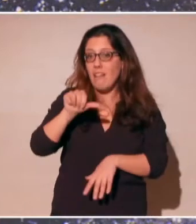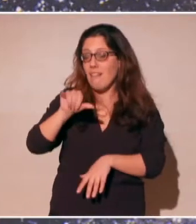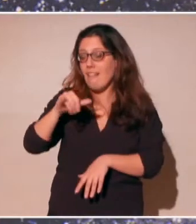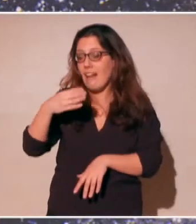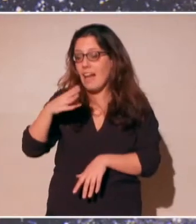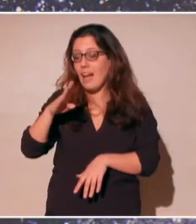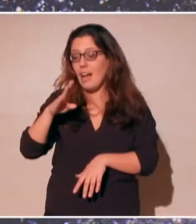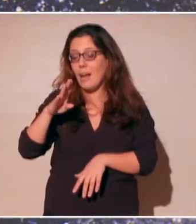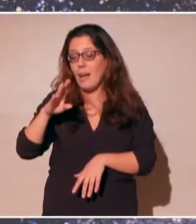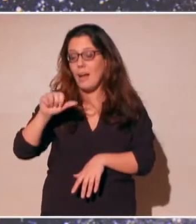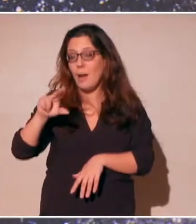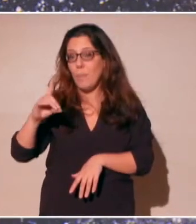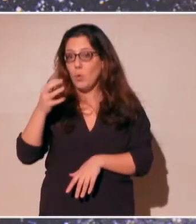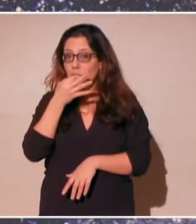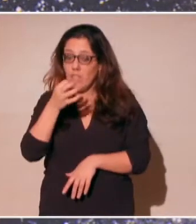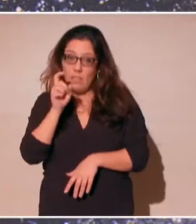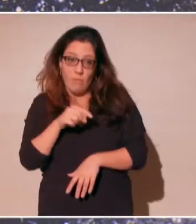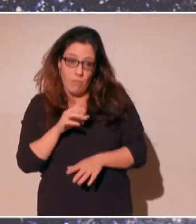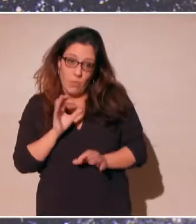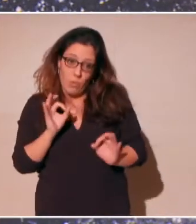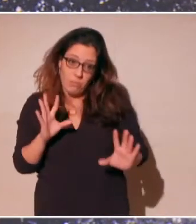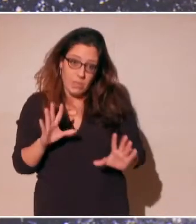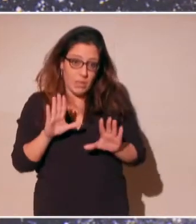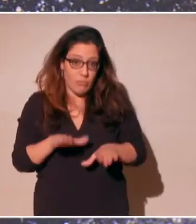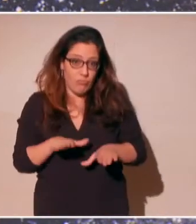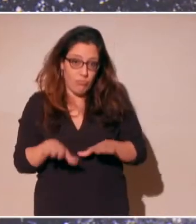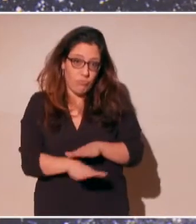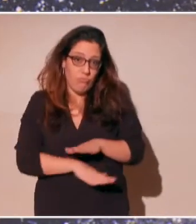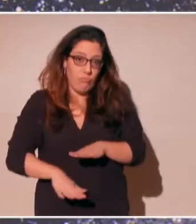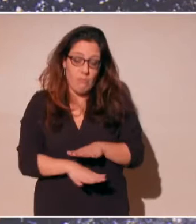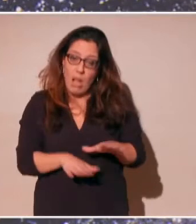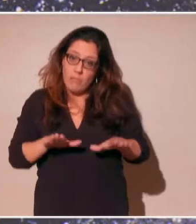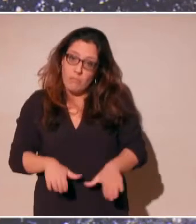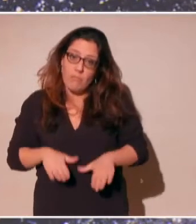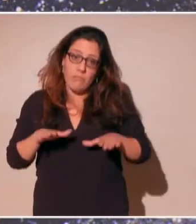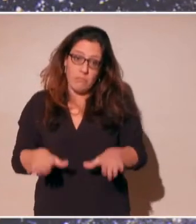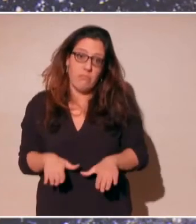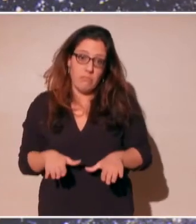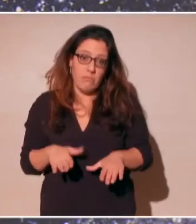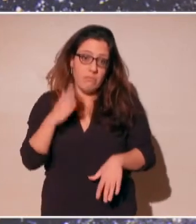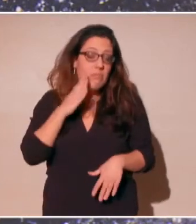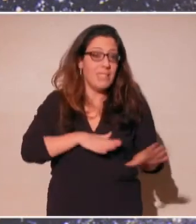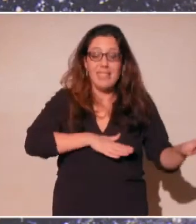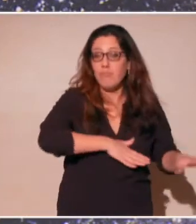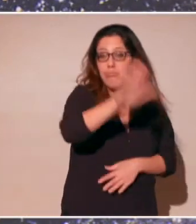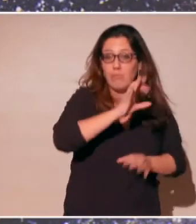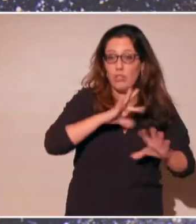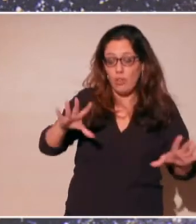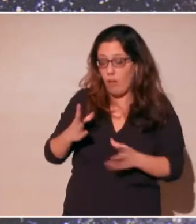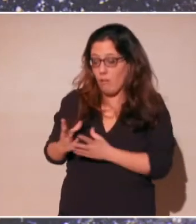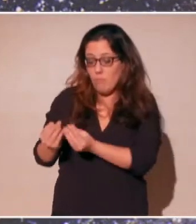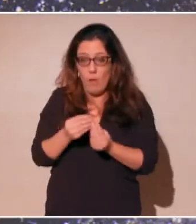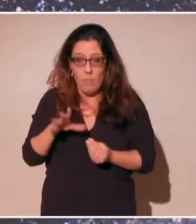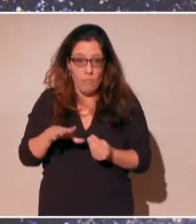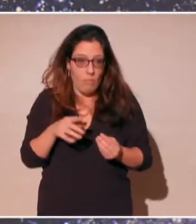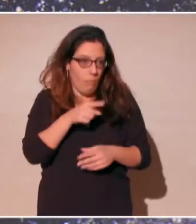as Rambo said, the harsh reality is that we are down to earth and we are peasants. And